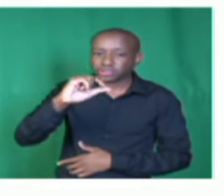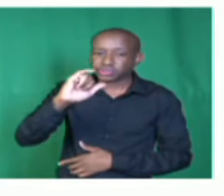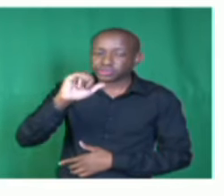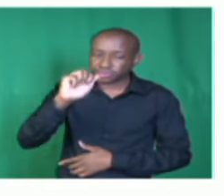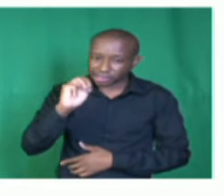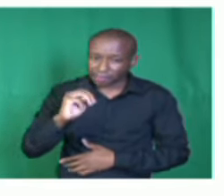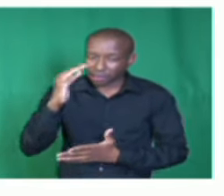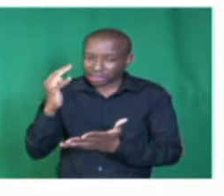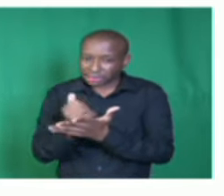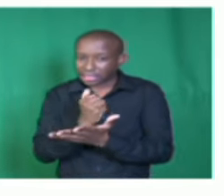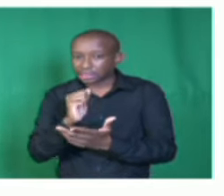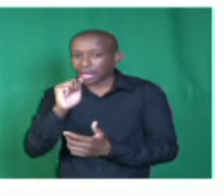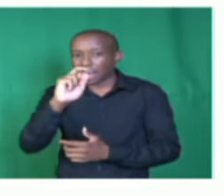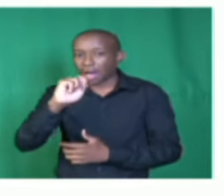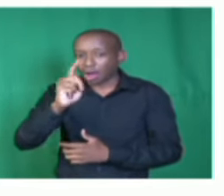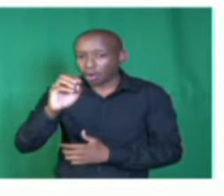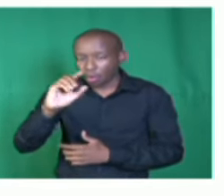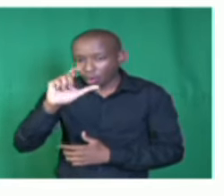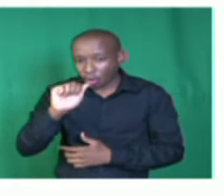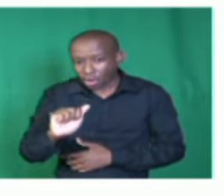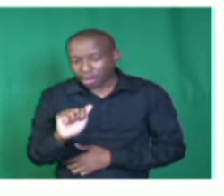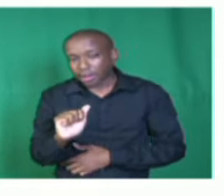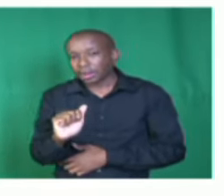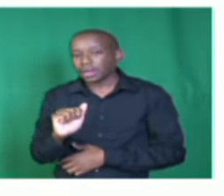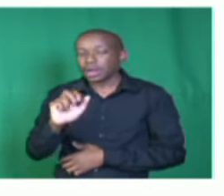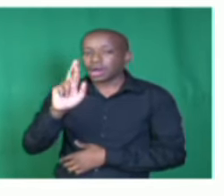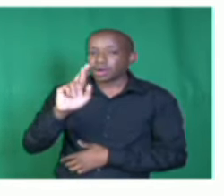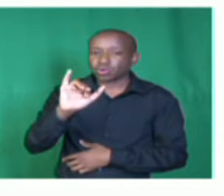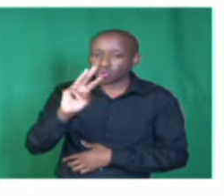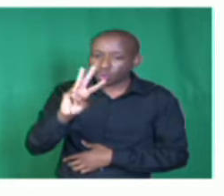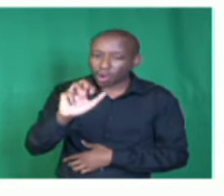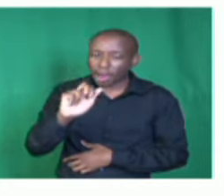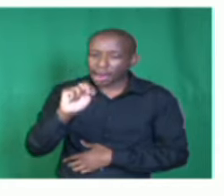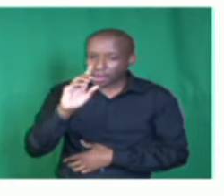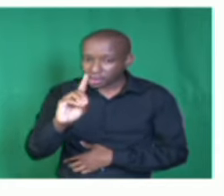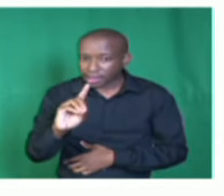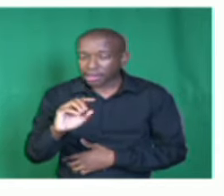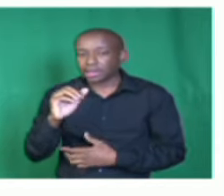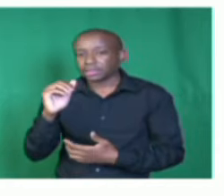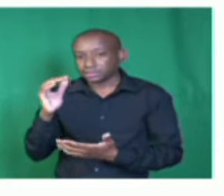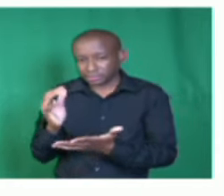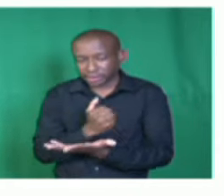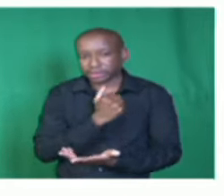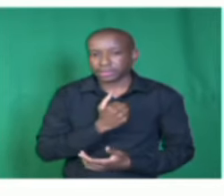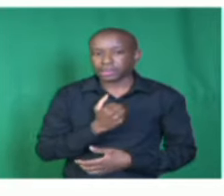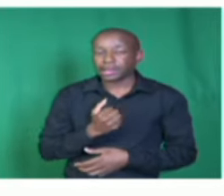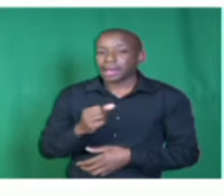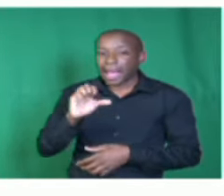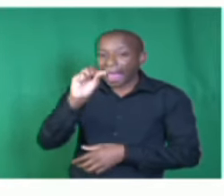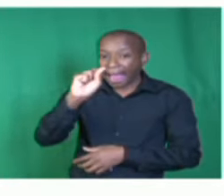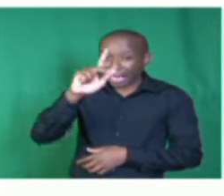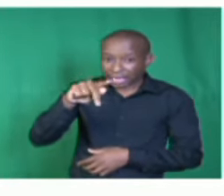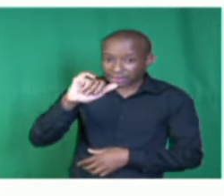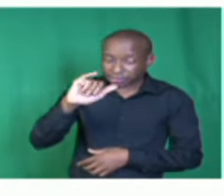Congo, Rwanda, Italy, Italian Somalian, Libya. And then Spain colonized